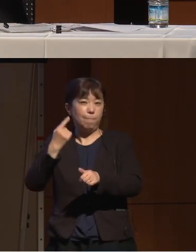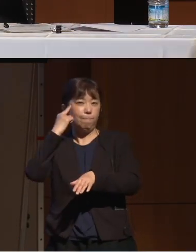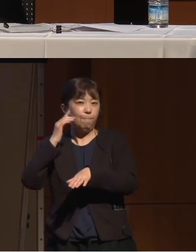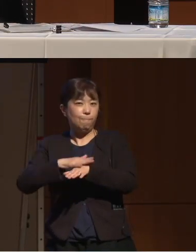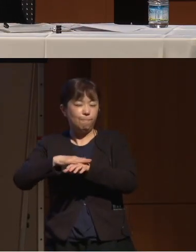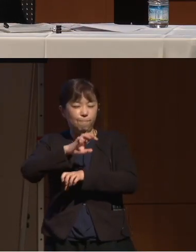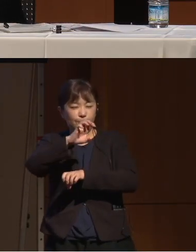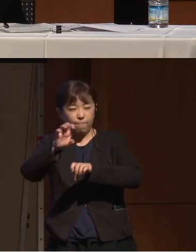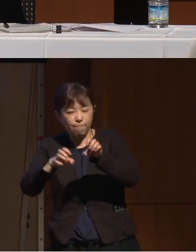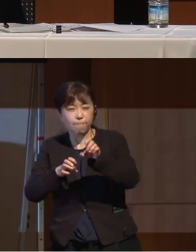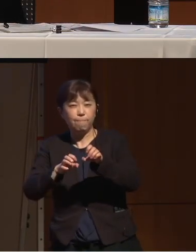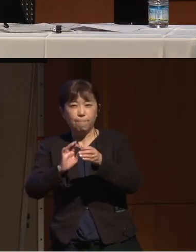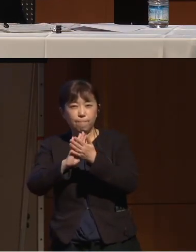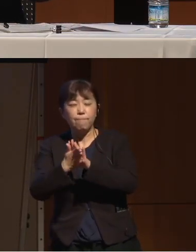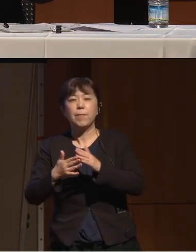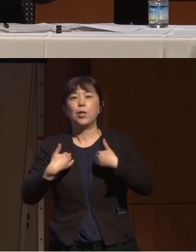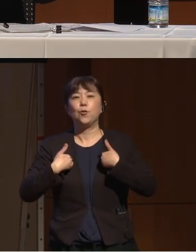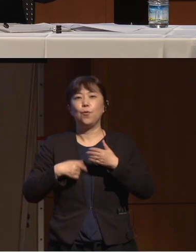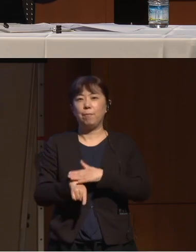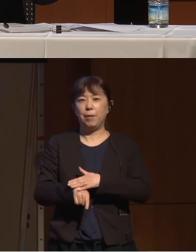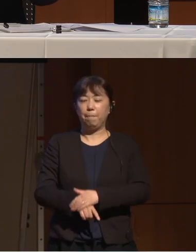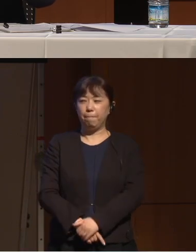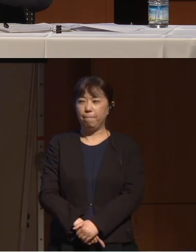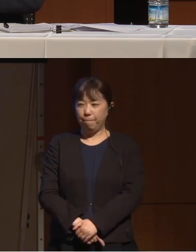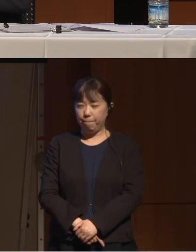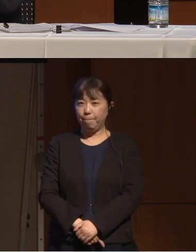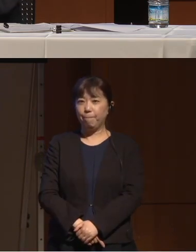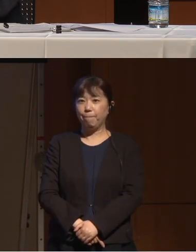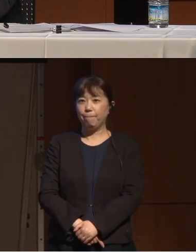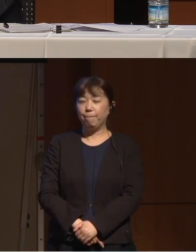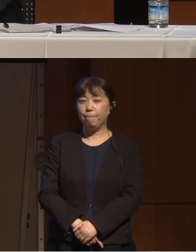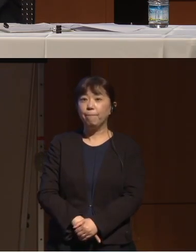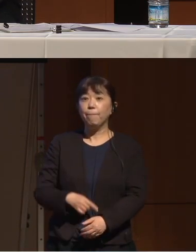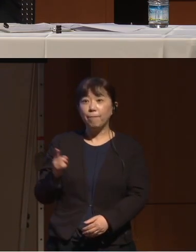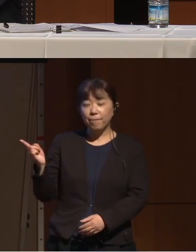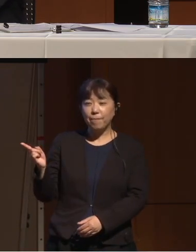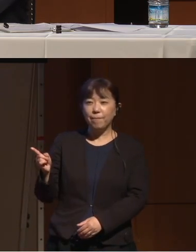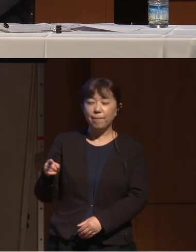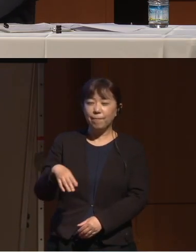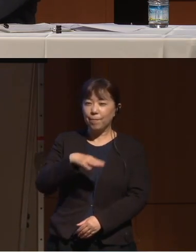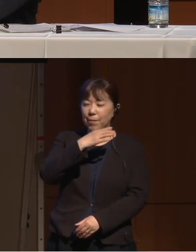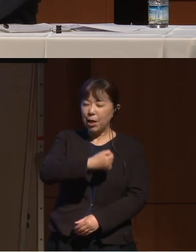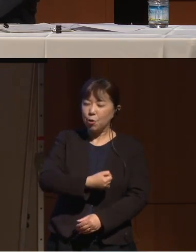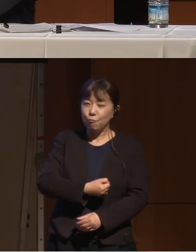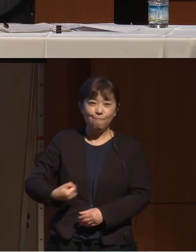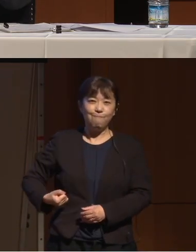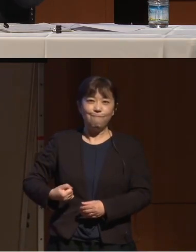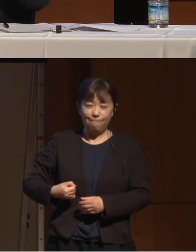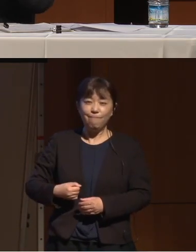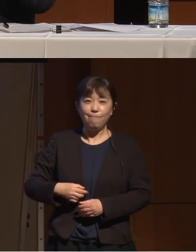One hand, we need a brave person like Dr. Sullivan,